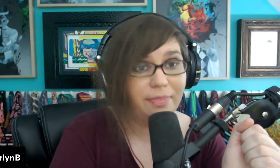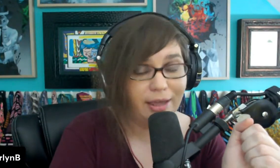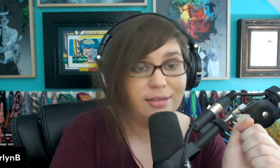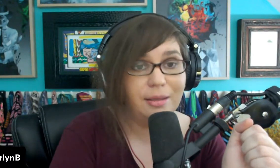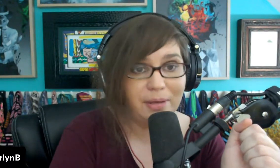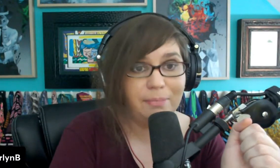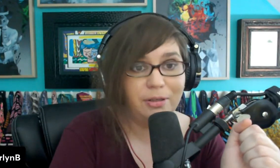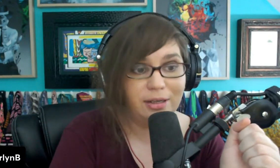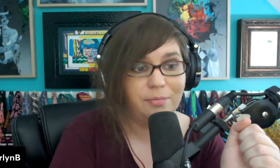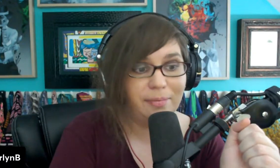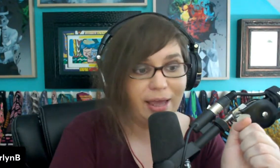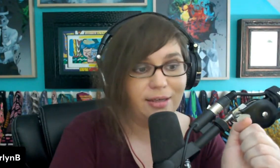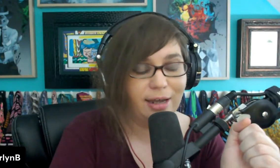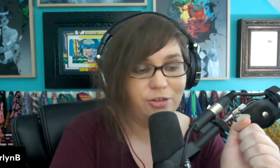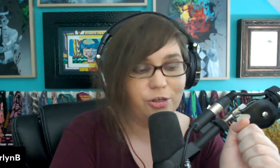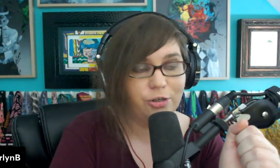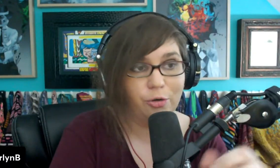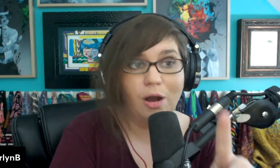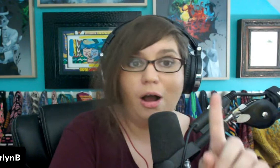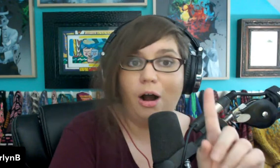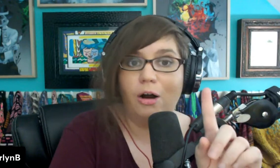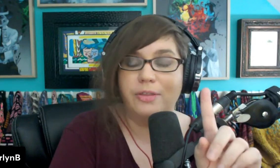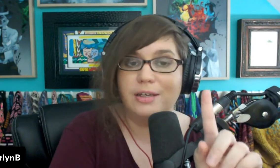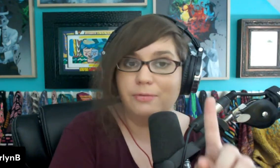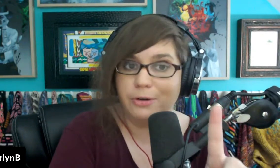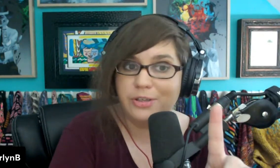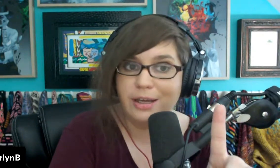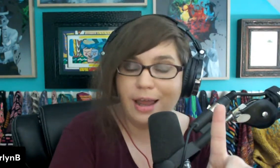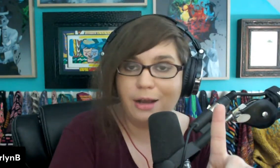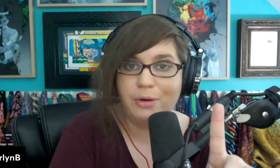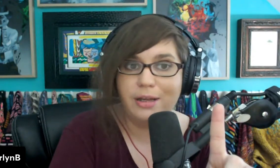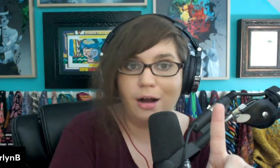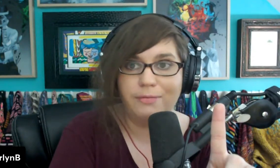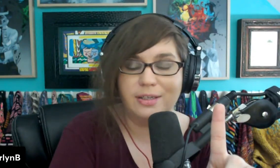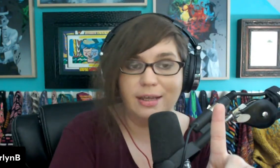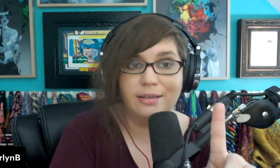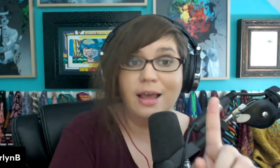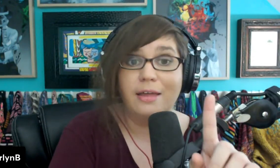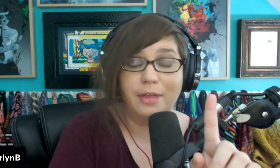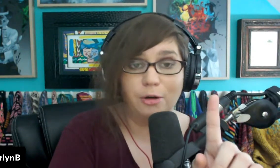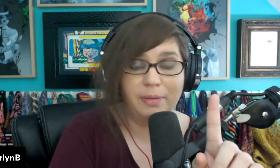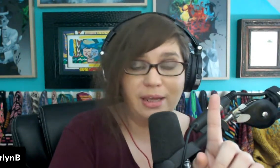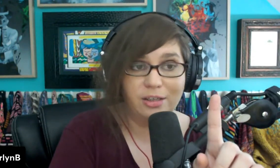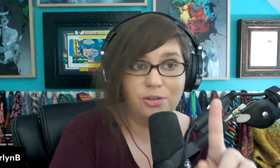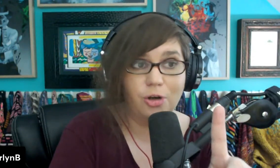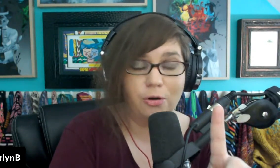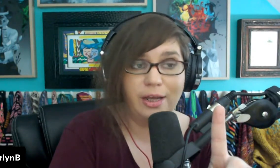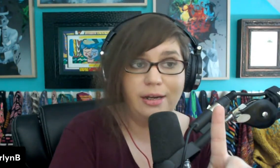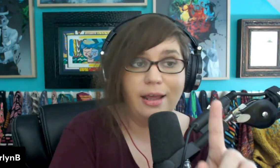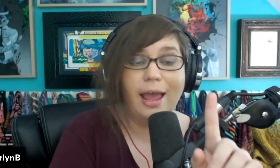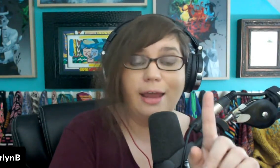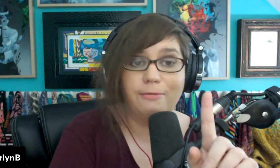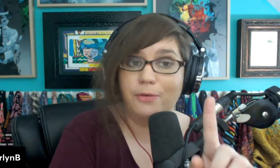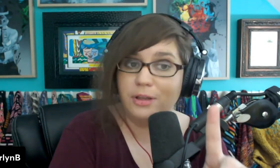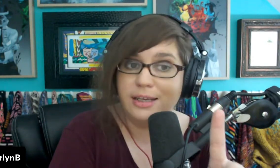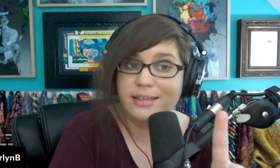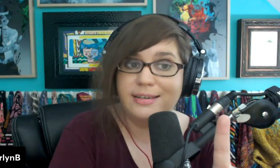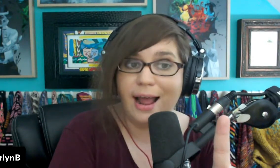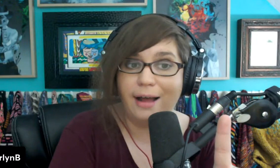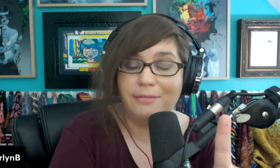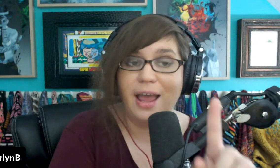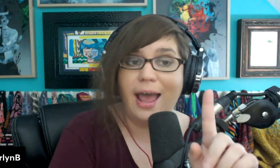The things that people need to be paying attention to are the diversity and equity offices that are being started and